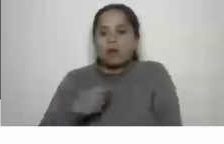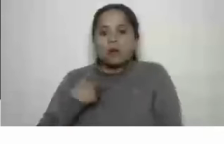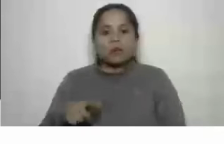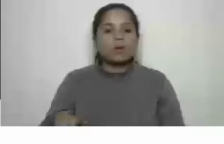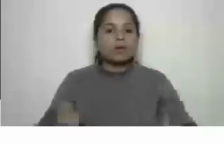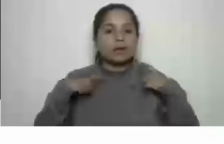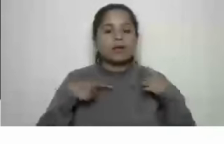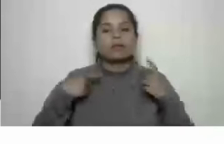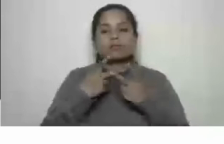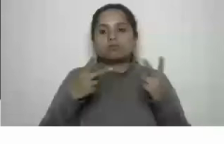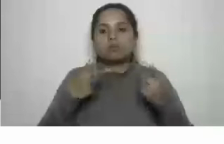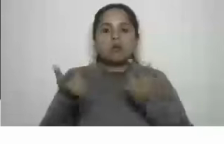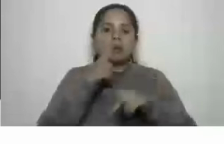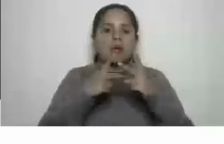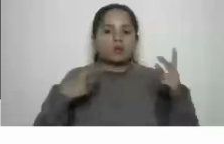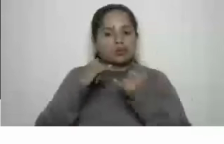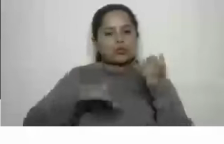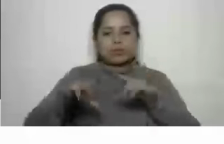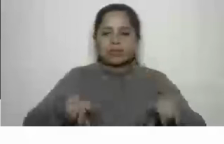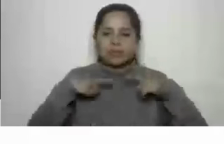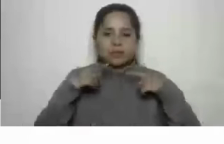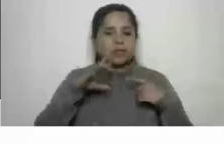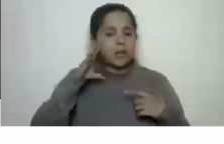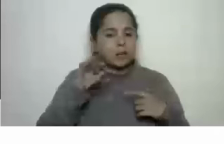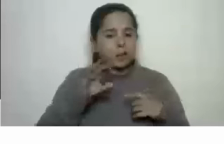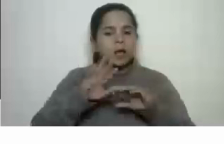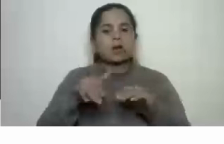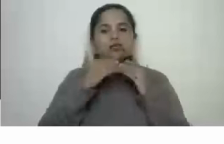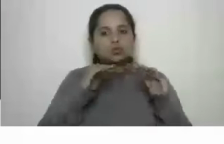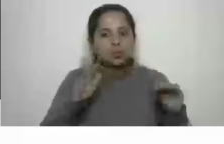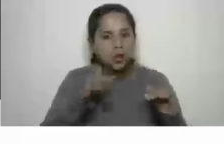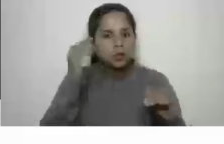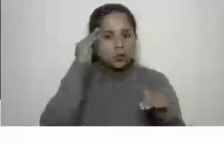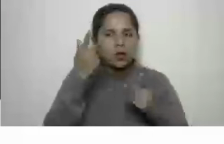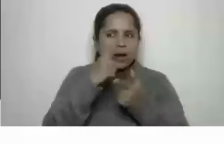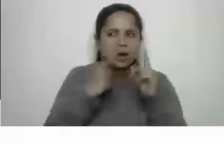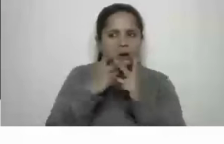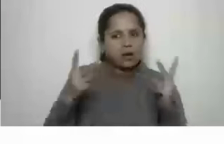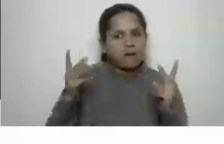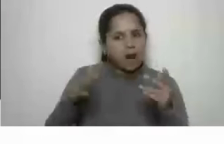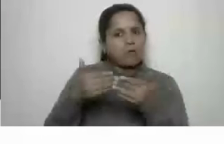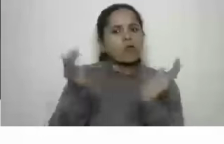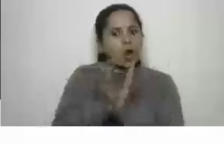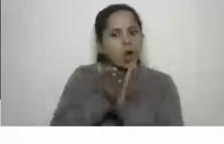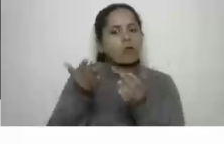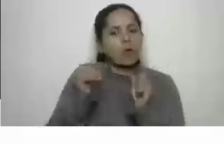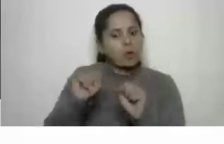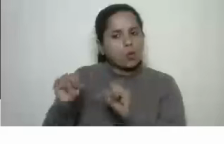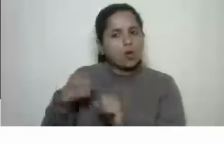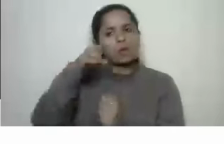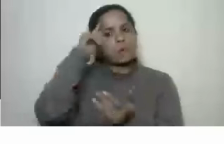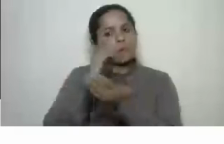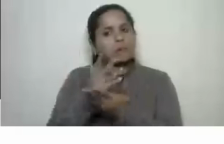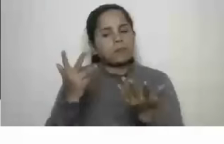multilingual community. So it is really important to introduce students to this multilingual nature of the community, which I believe